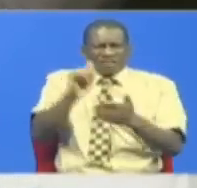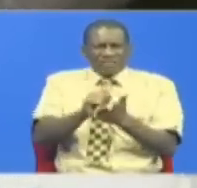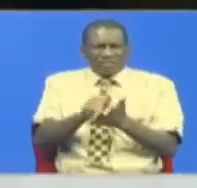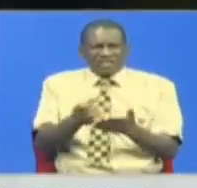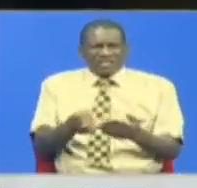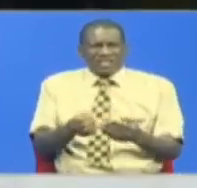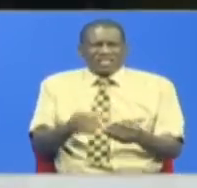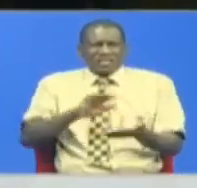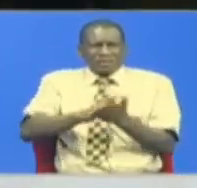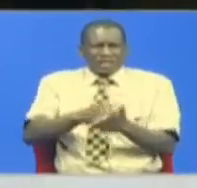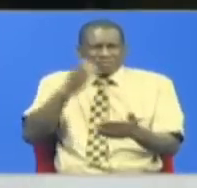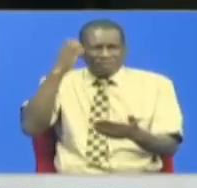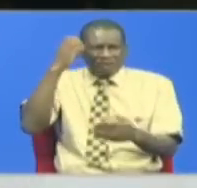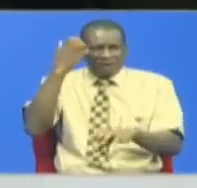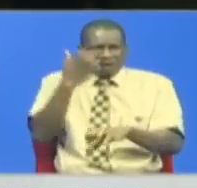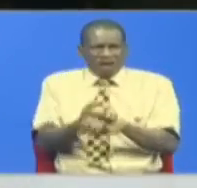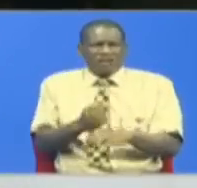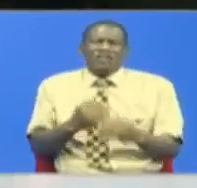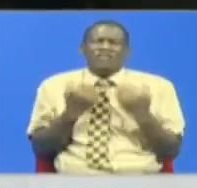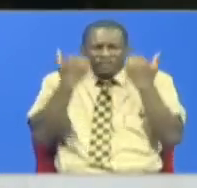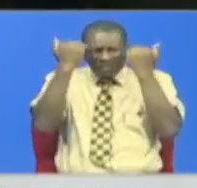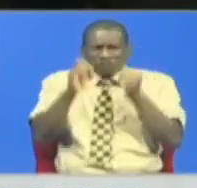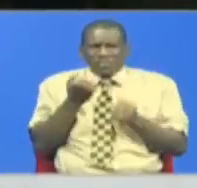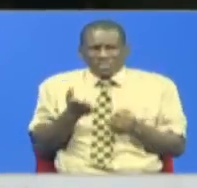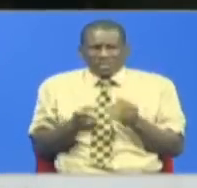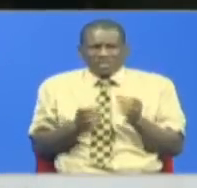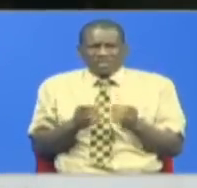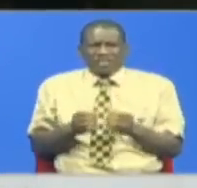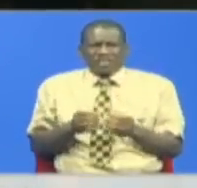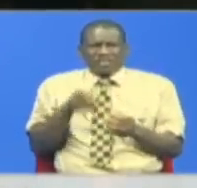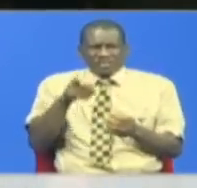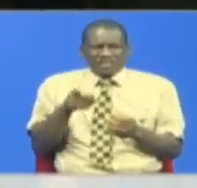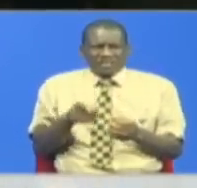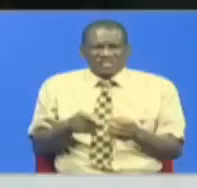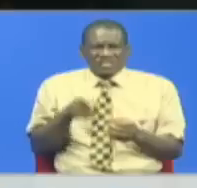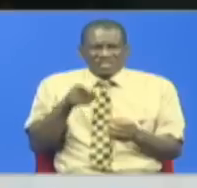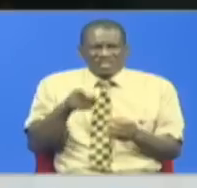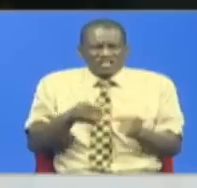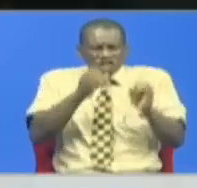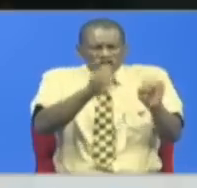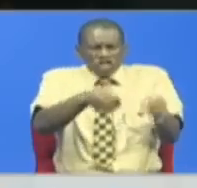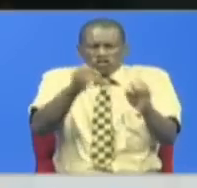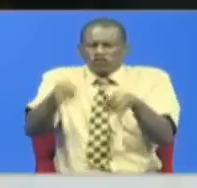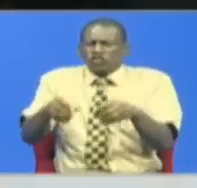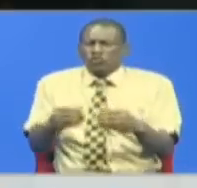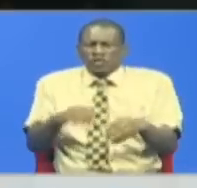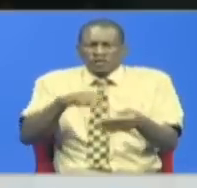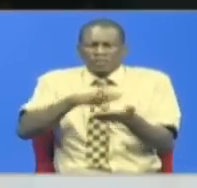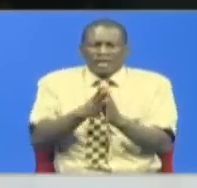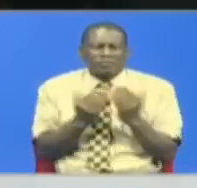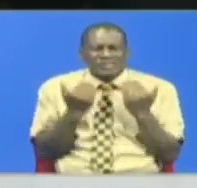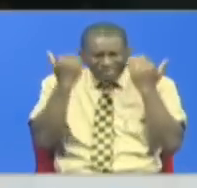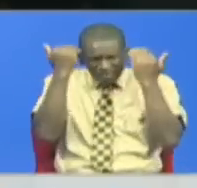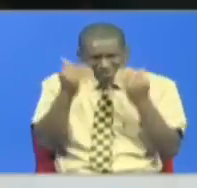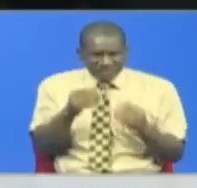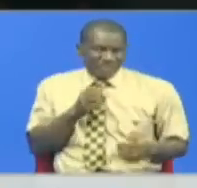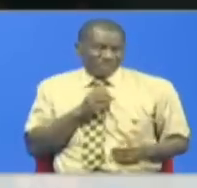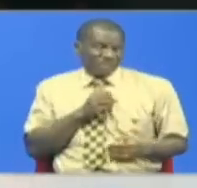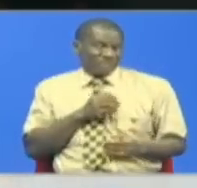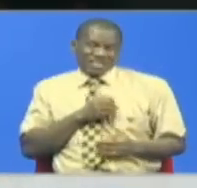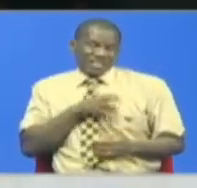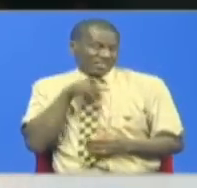assertive. Frustrating is only one thing, because frustrating is me. Is an individual getting frustrated. Scary